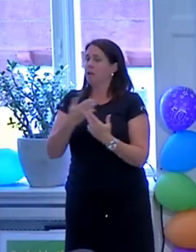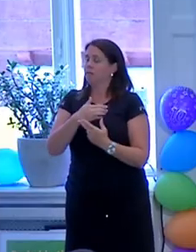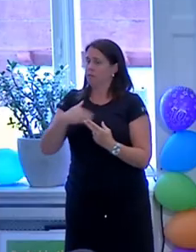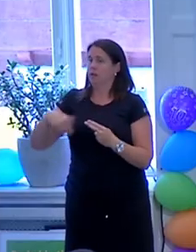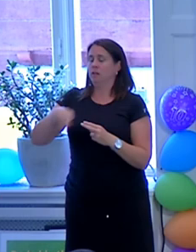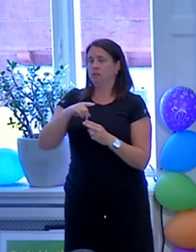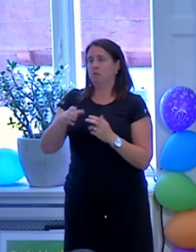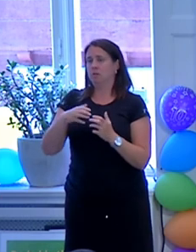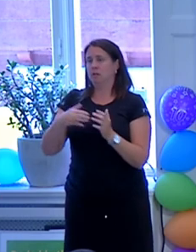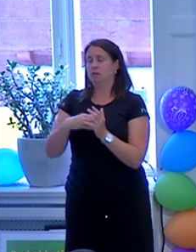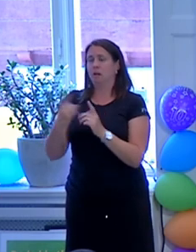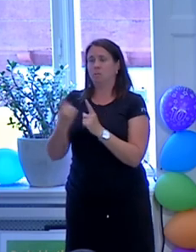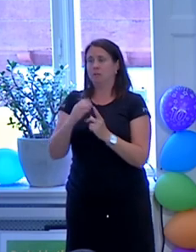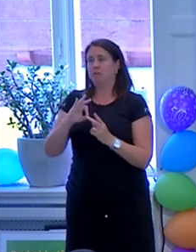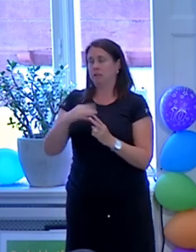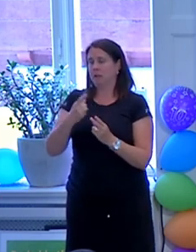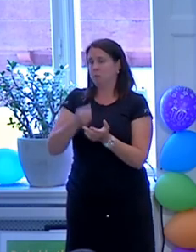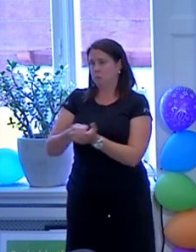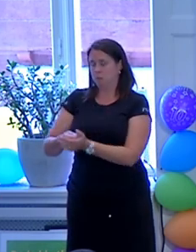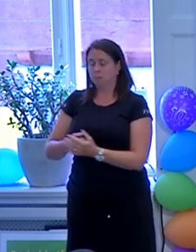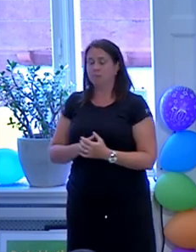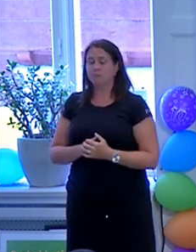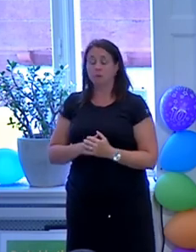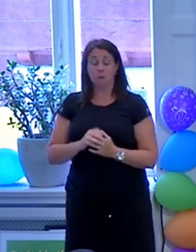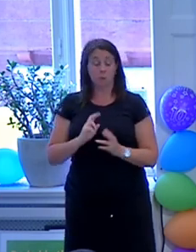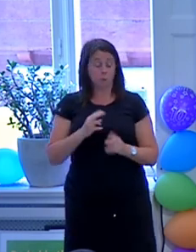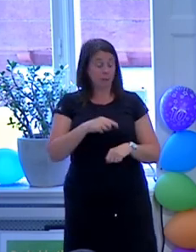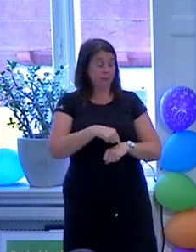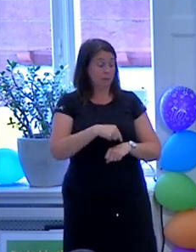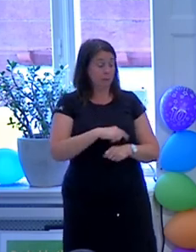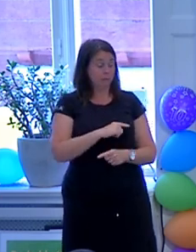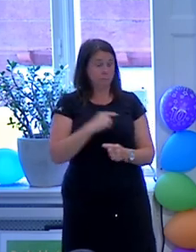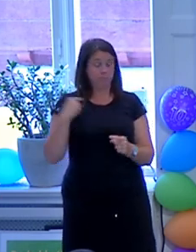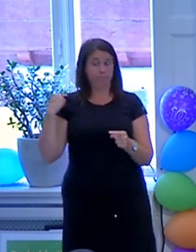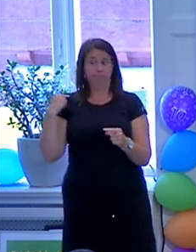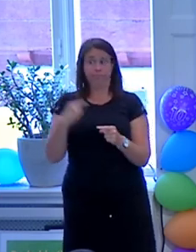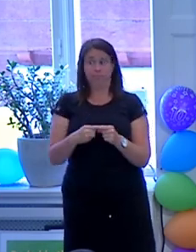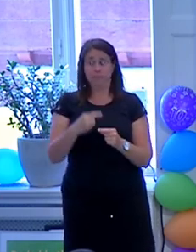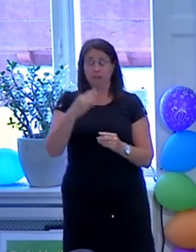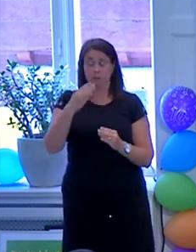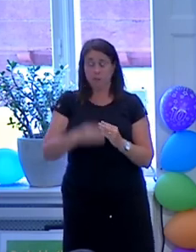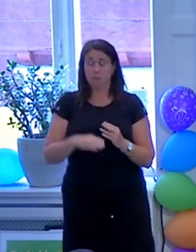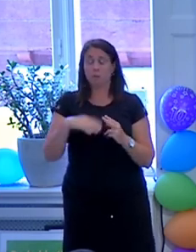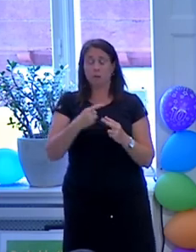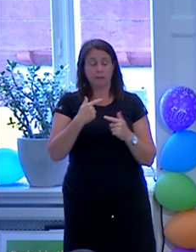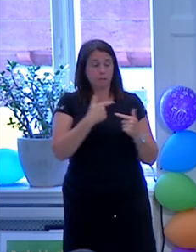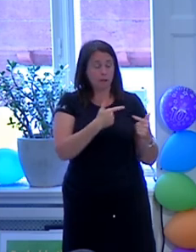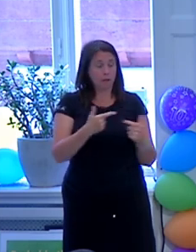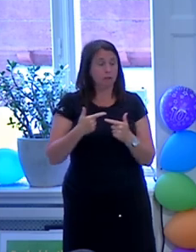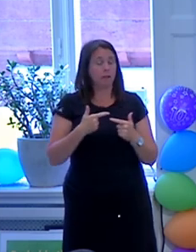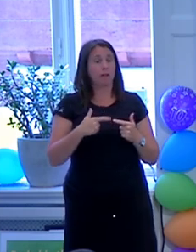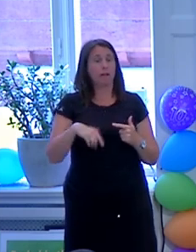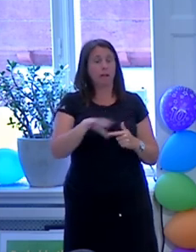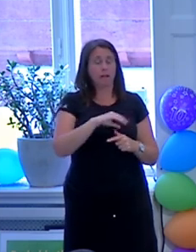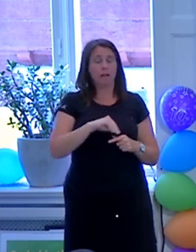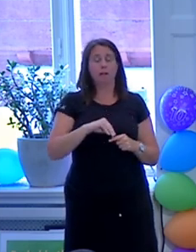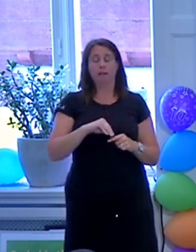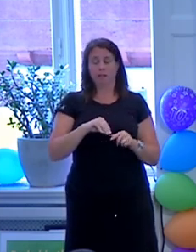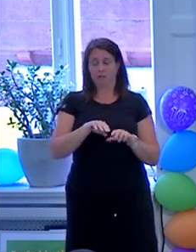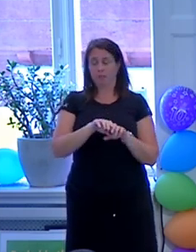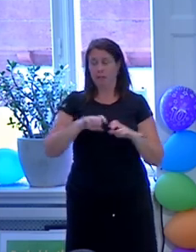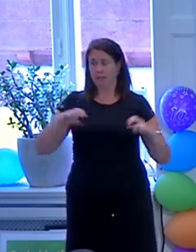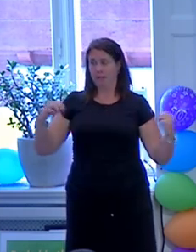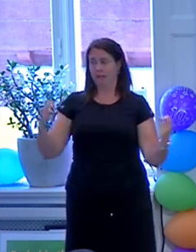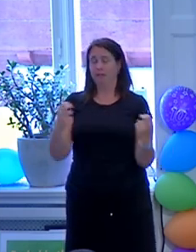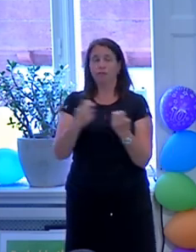much. Time is up, actually, so we need to close the session. Thank you very much, Patrik Sundström, Matthew Swindells, Anna Manfalk, and Anna-Lena